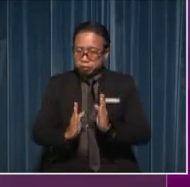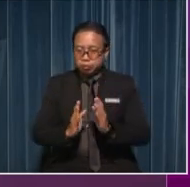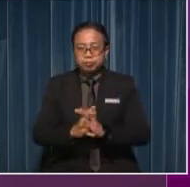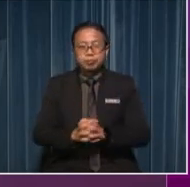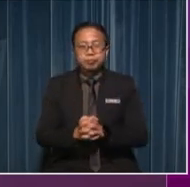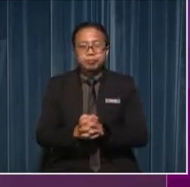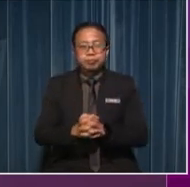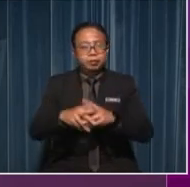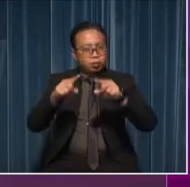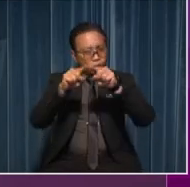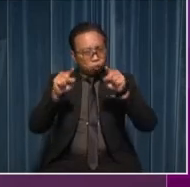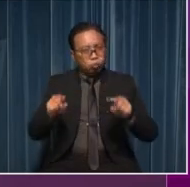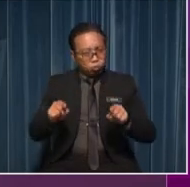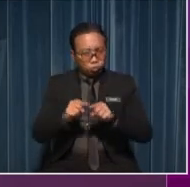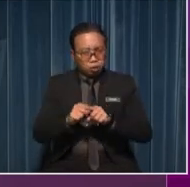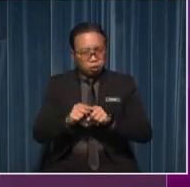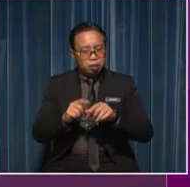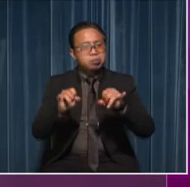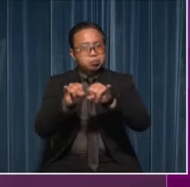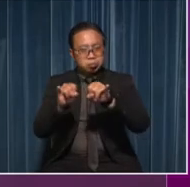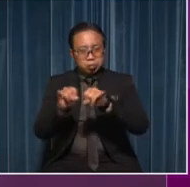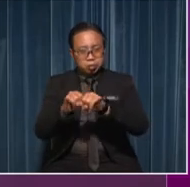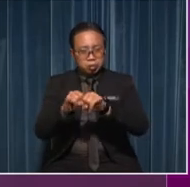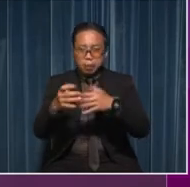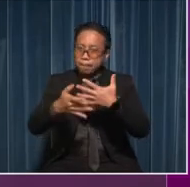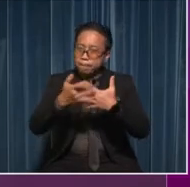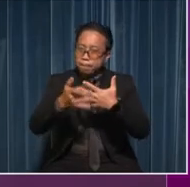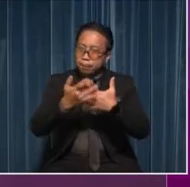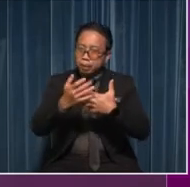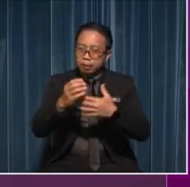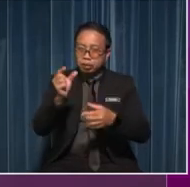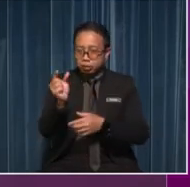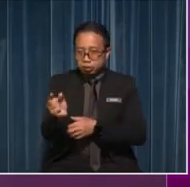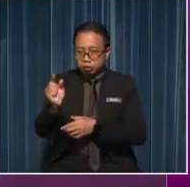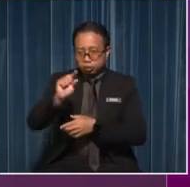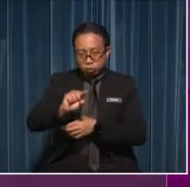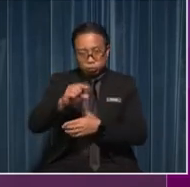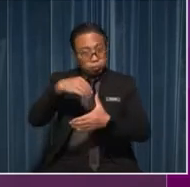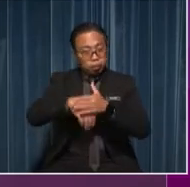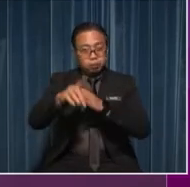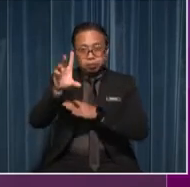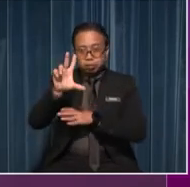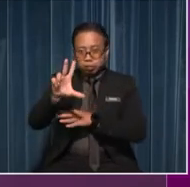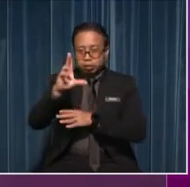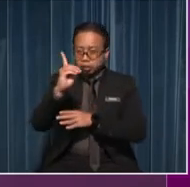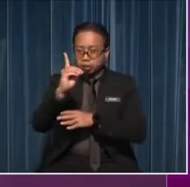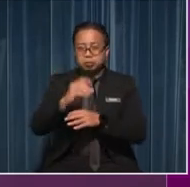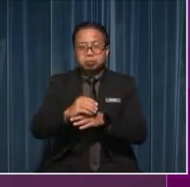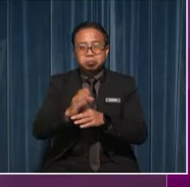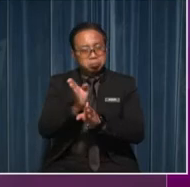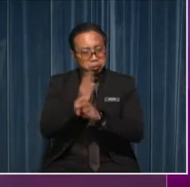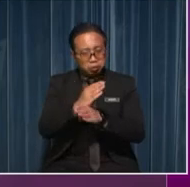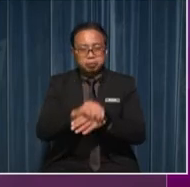Square prism is also called a cube in three-dimensional shape, while